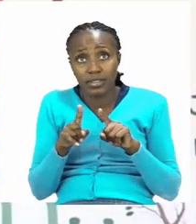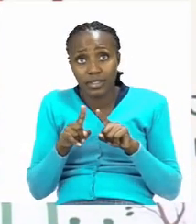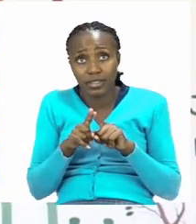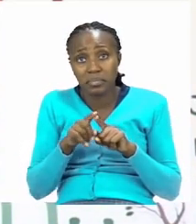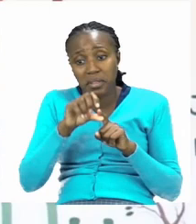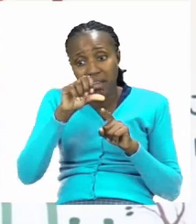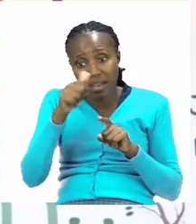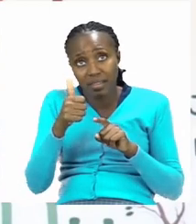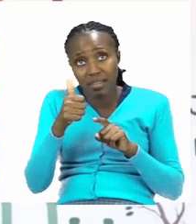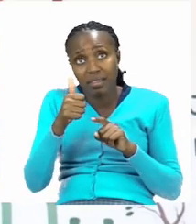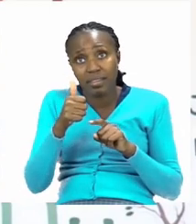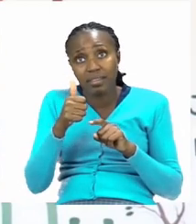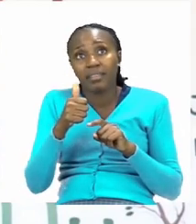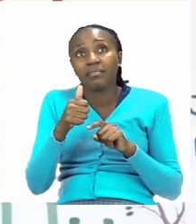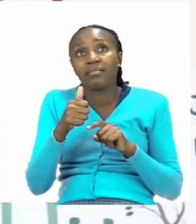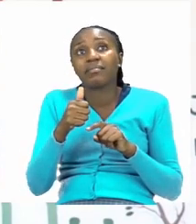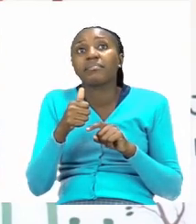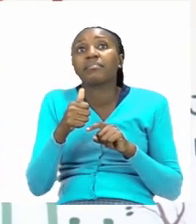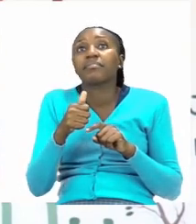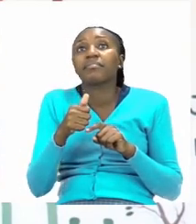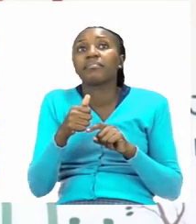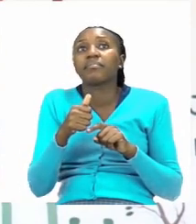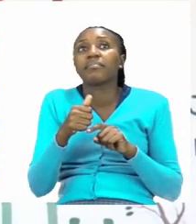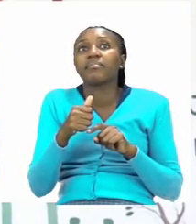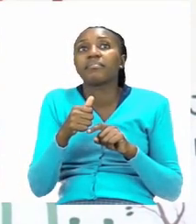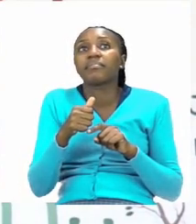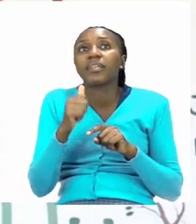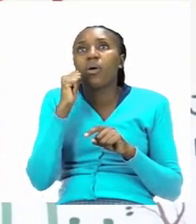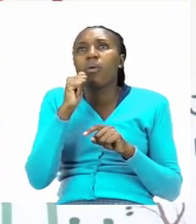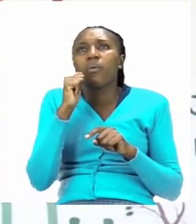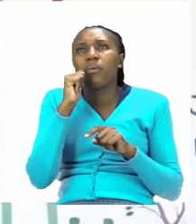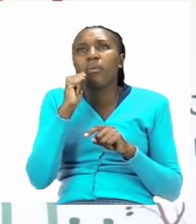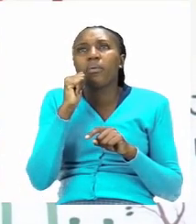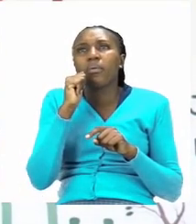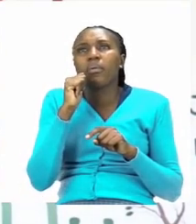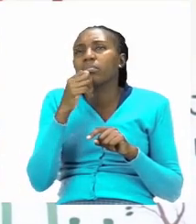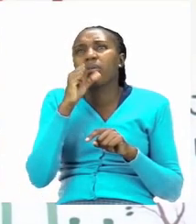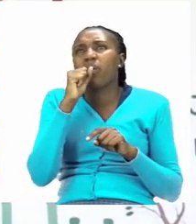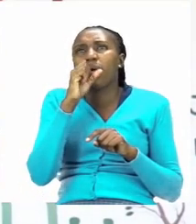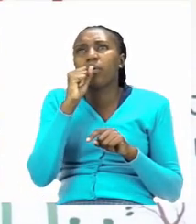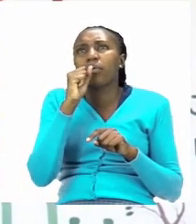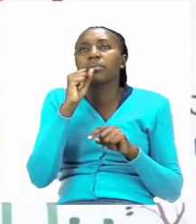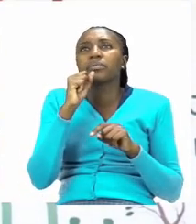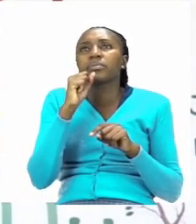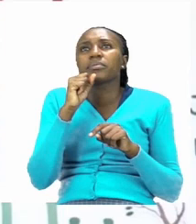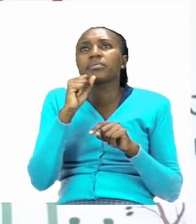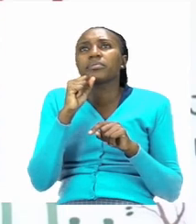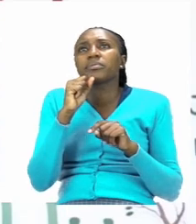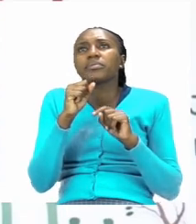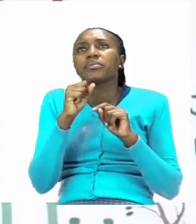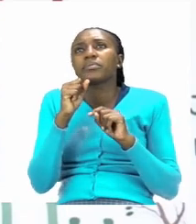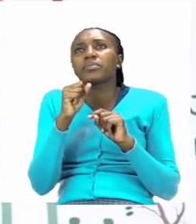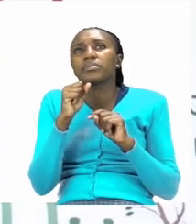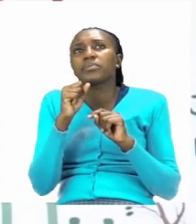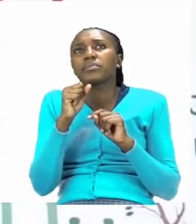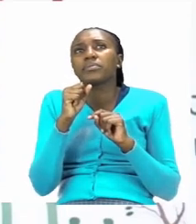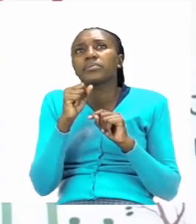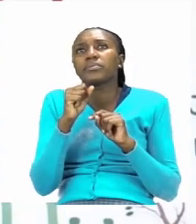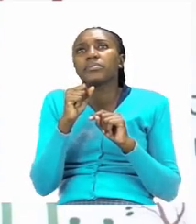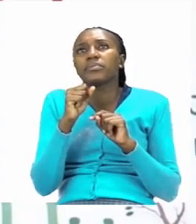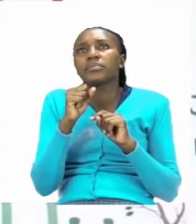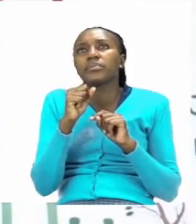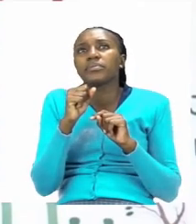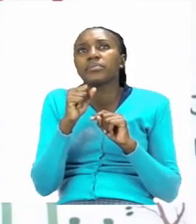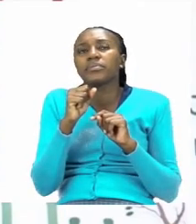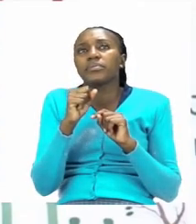for the peaches. I looked for the number 7 because I was told there were 7. I went there and then I